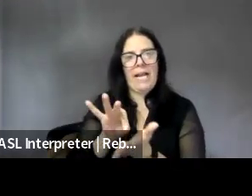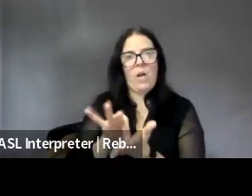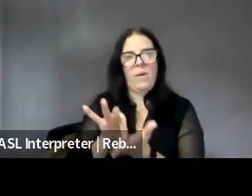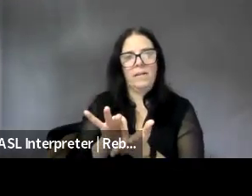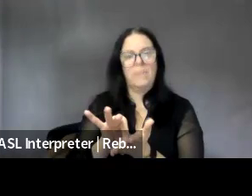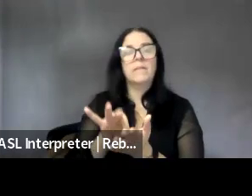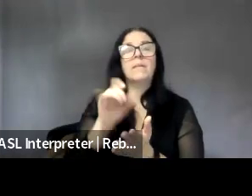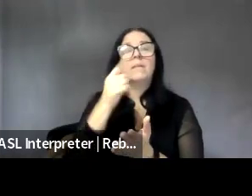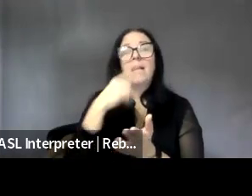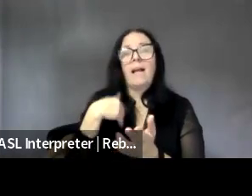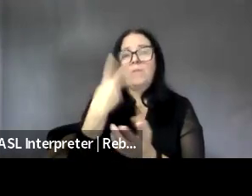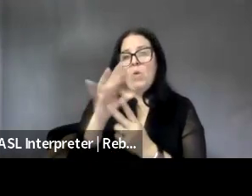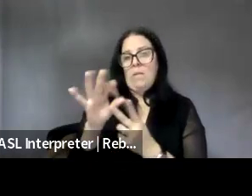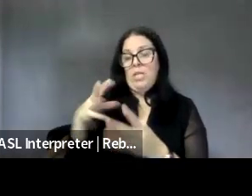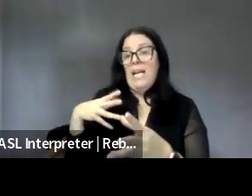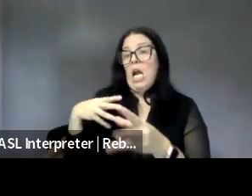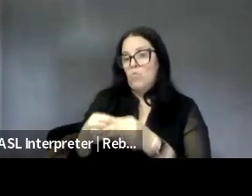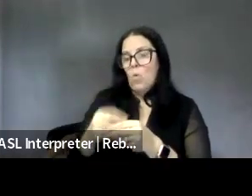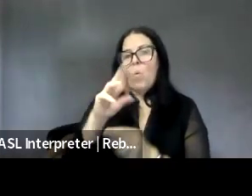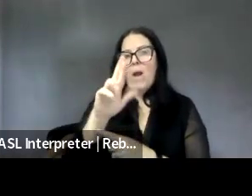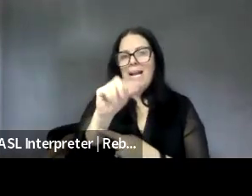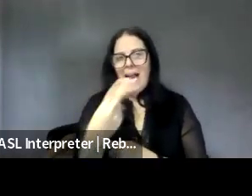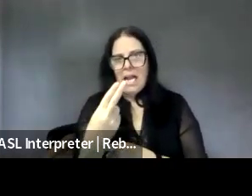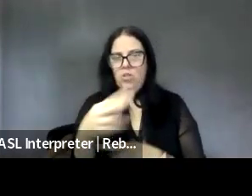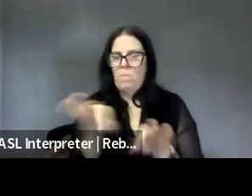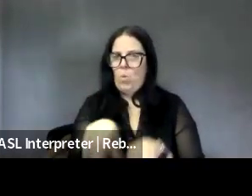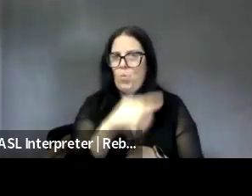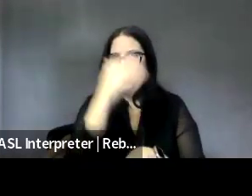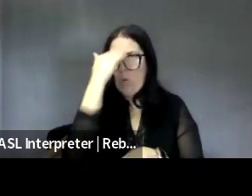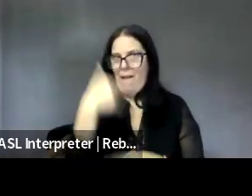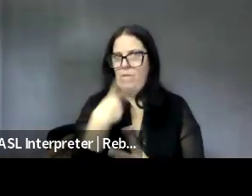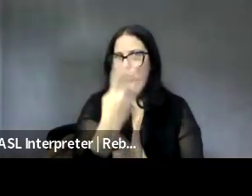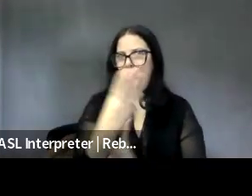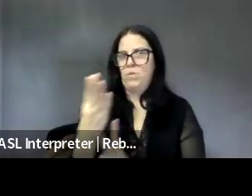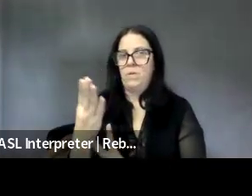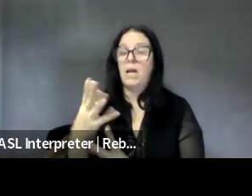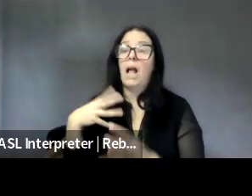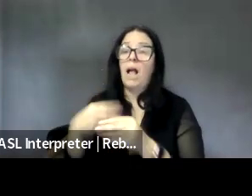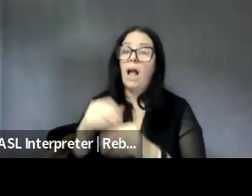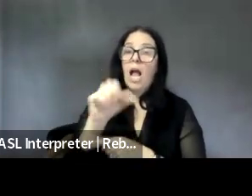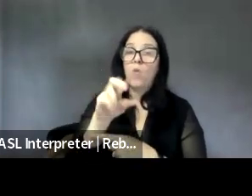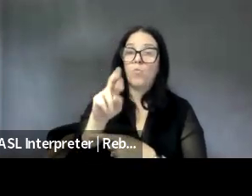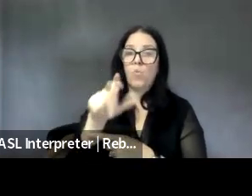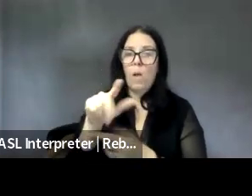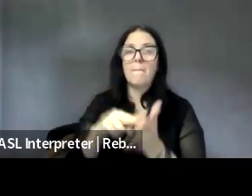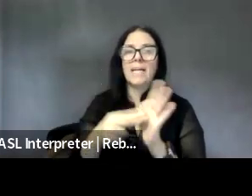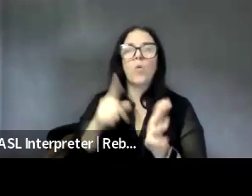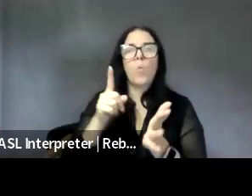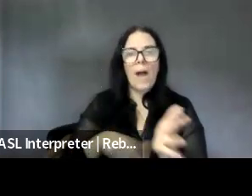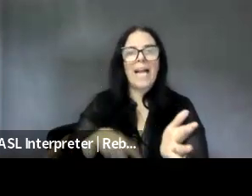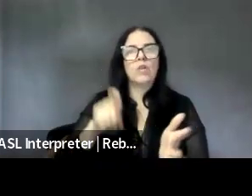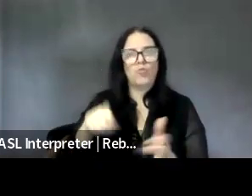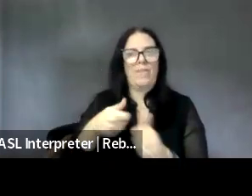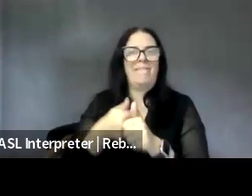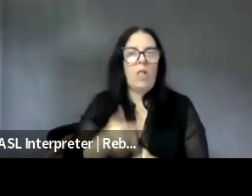there are accrual or cash, and you all should know that. An accrual basis is what you should be using because